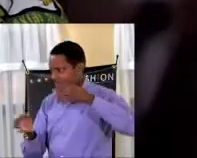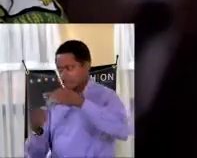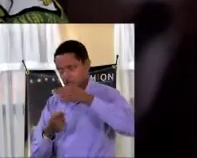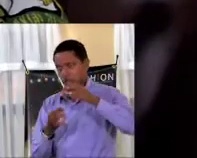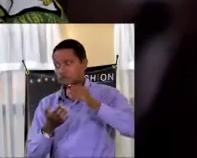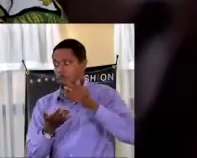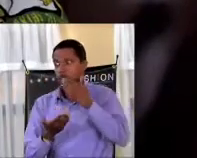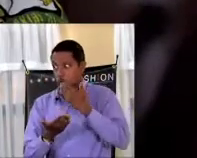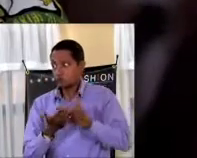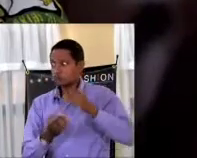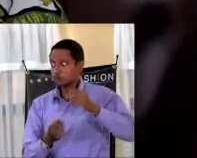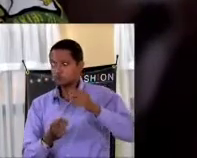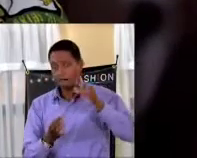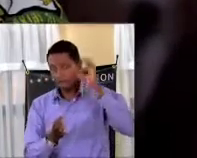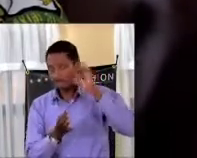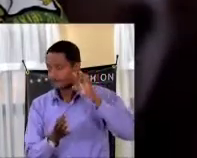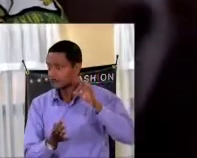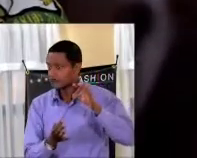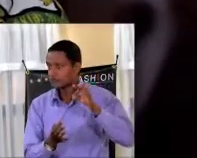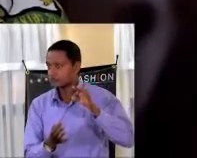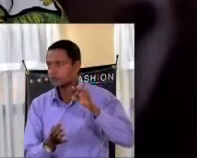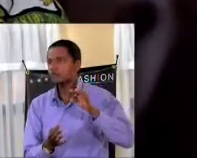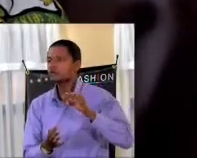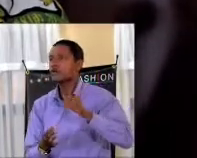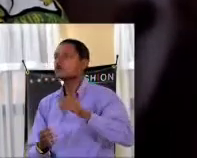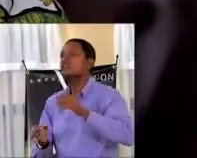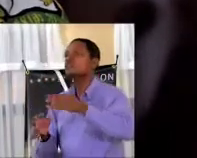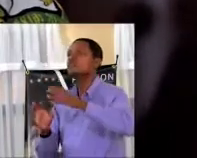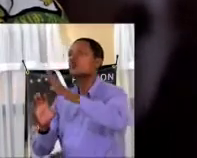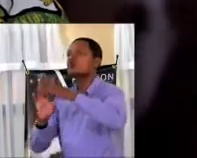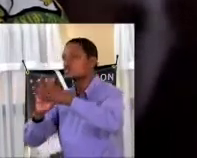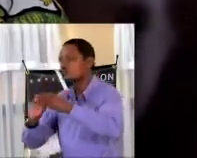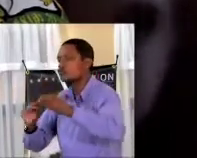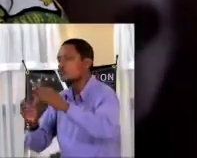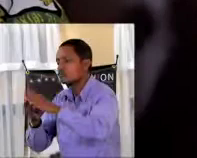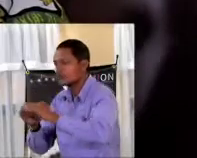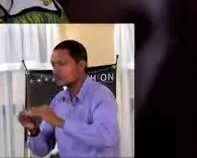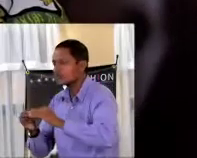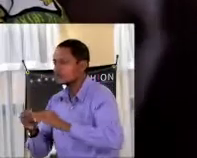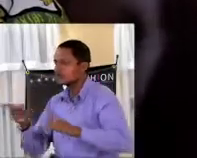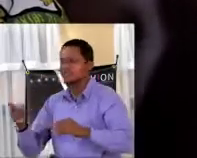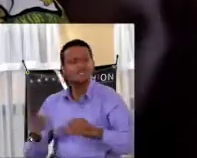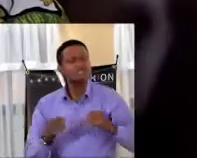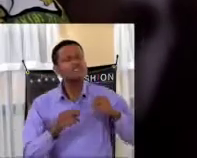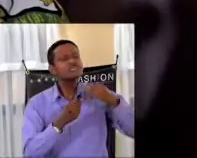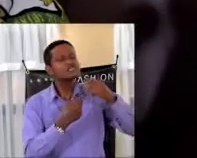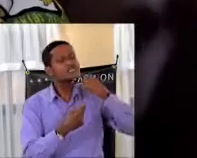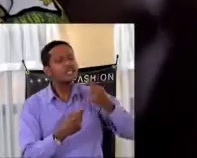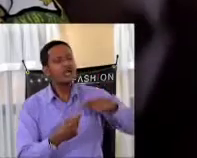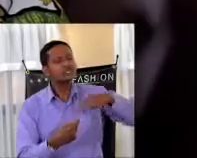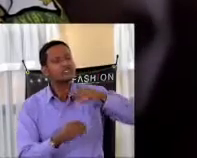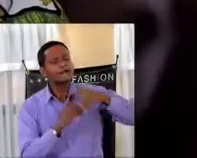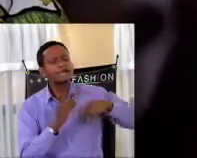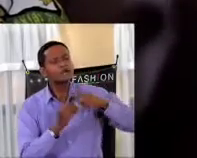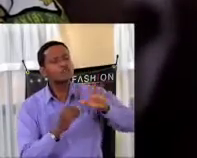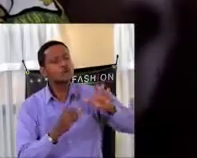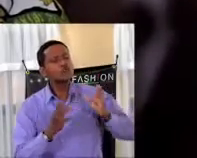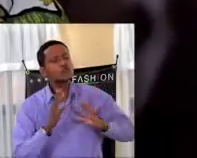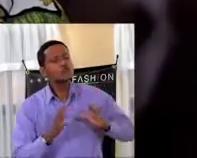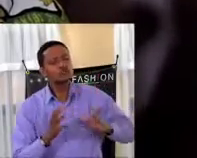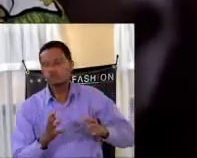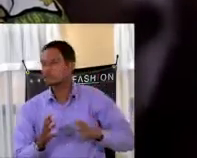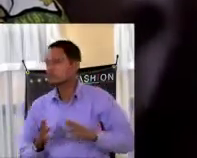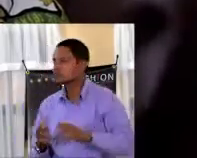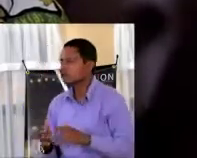went to Tokyo, the buyer said, well, tell us the story about the brand. They literally asked us, send us the information about the story.